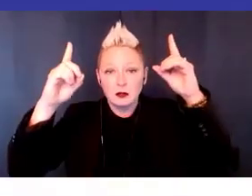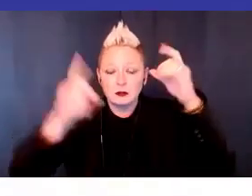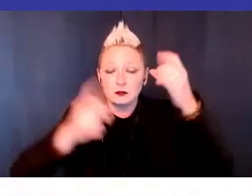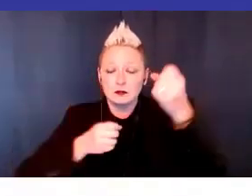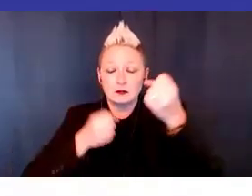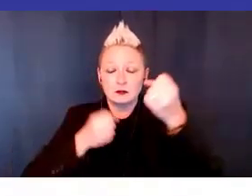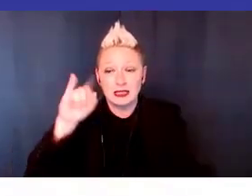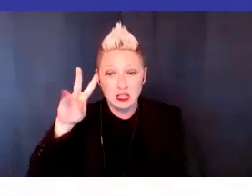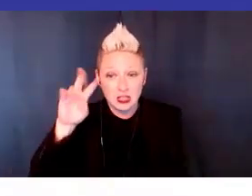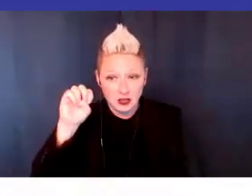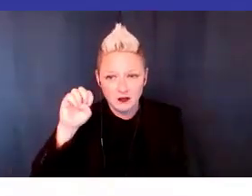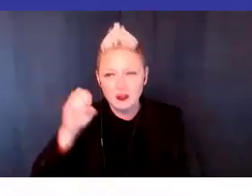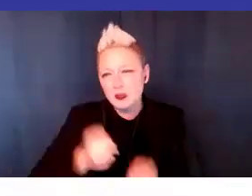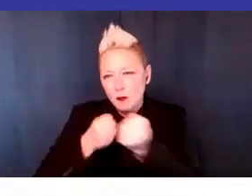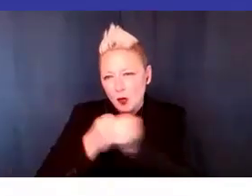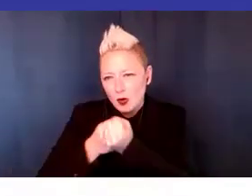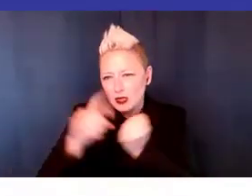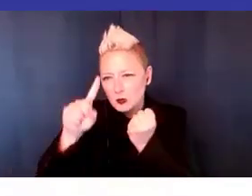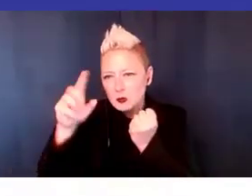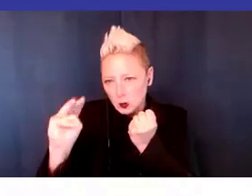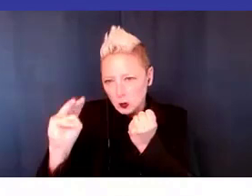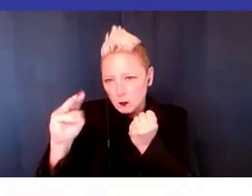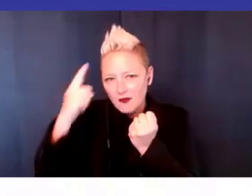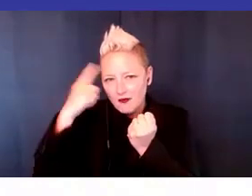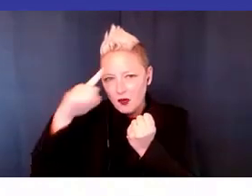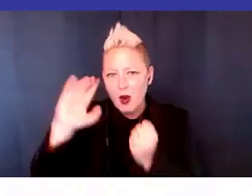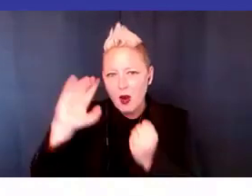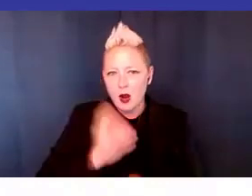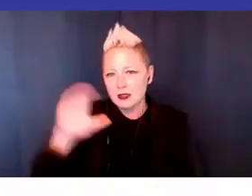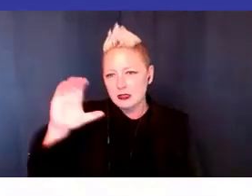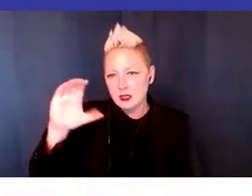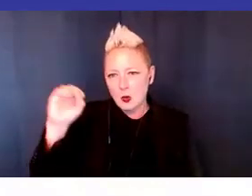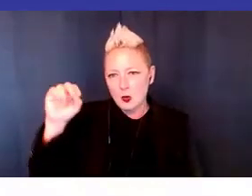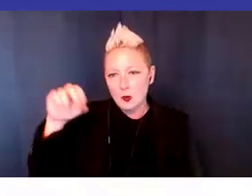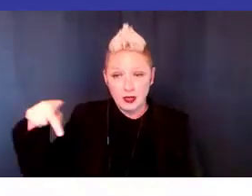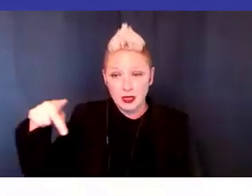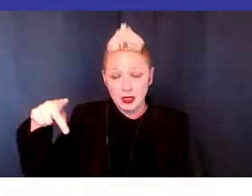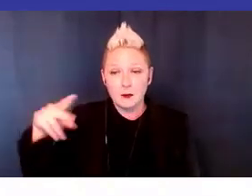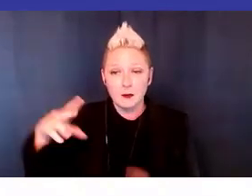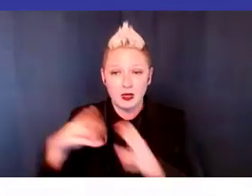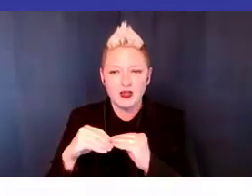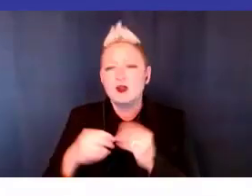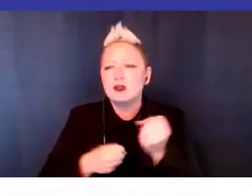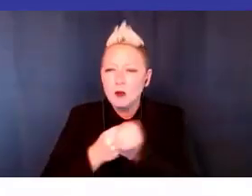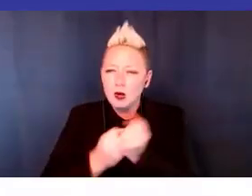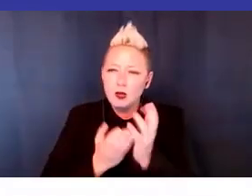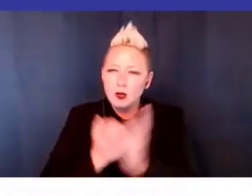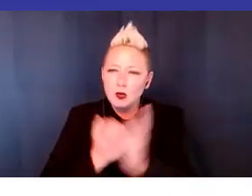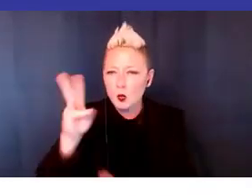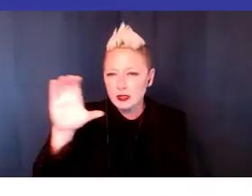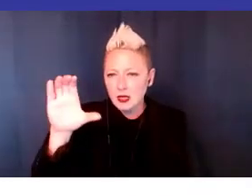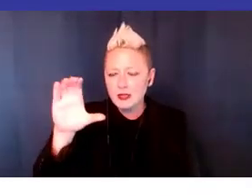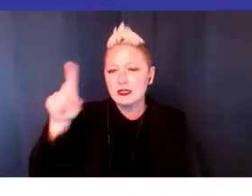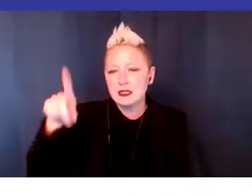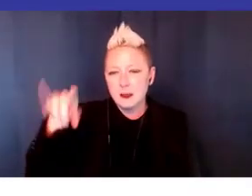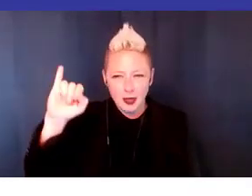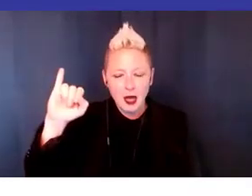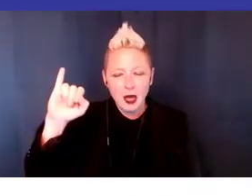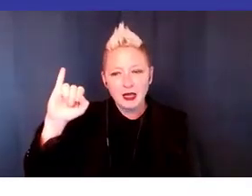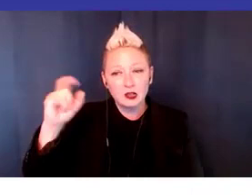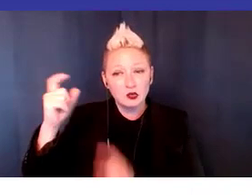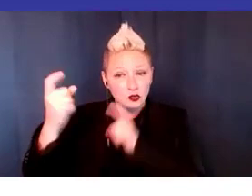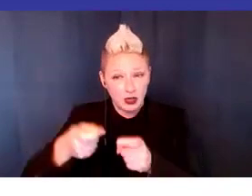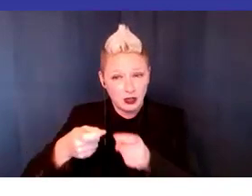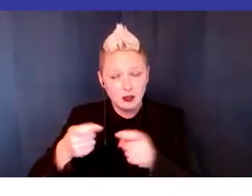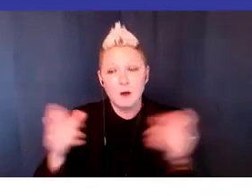Zoom platform for our COP meetings. WISPE is supported through a Wisconsin Department of Public Instruction grant to promote